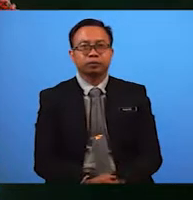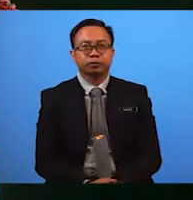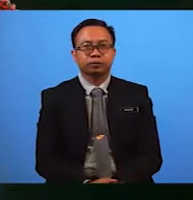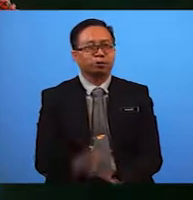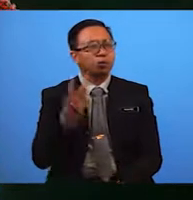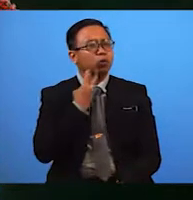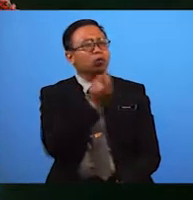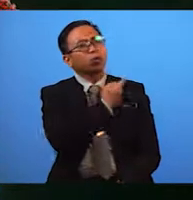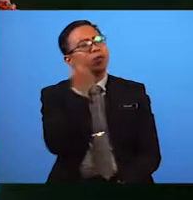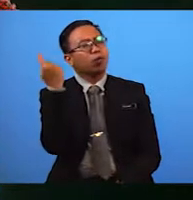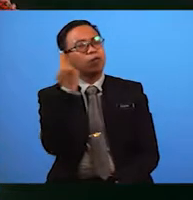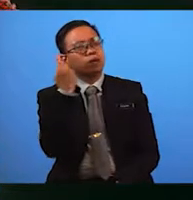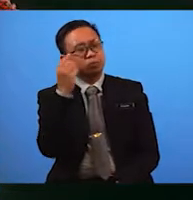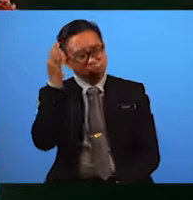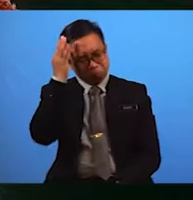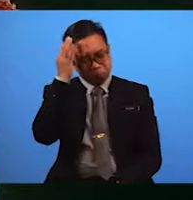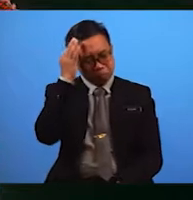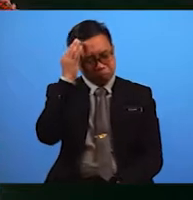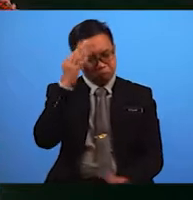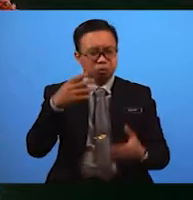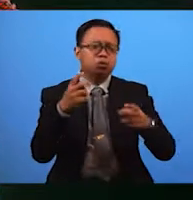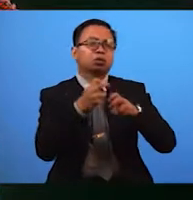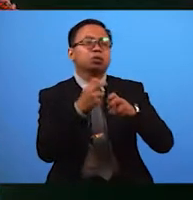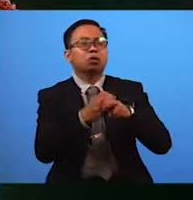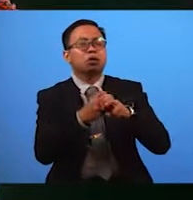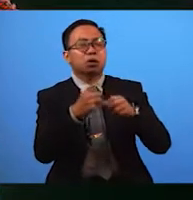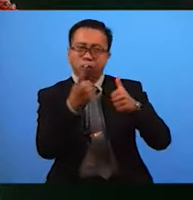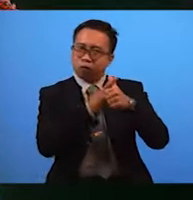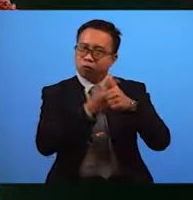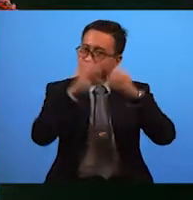We often get stuck at the first paragraph.